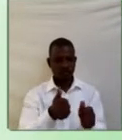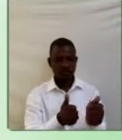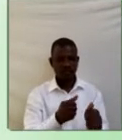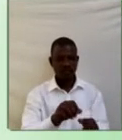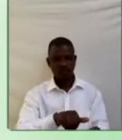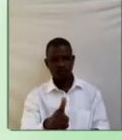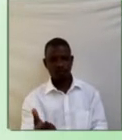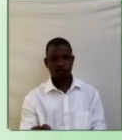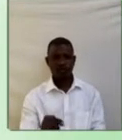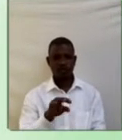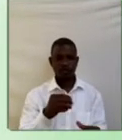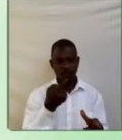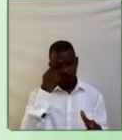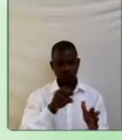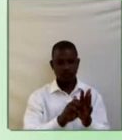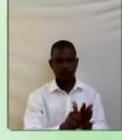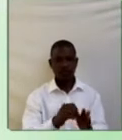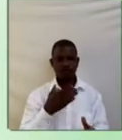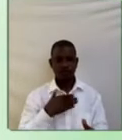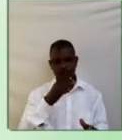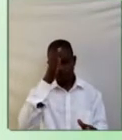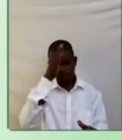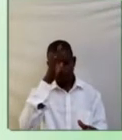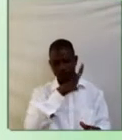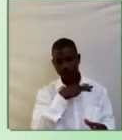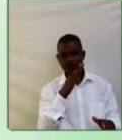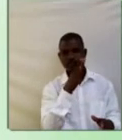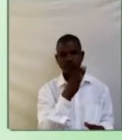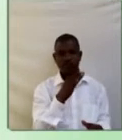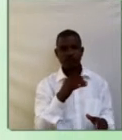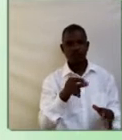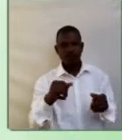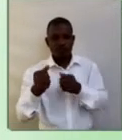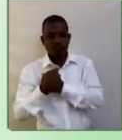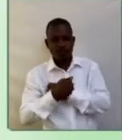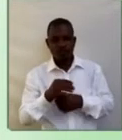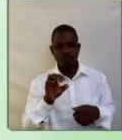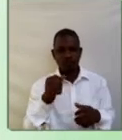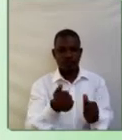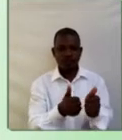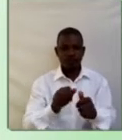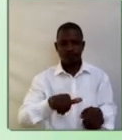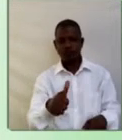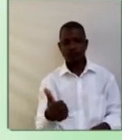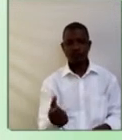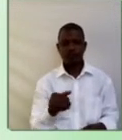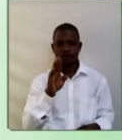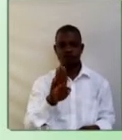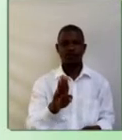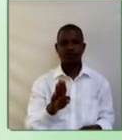other. E.g., my father and mother love each other.